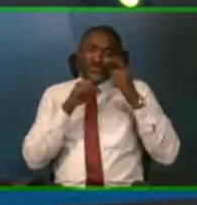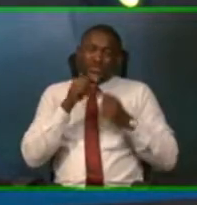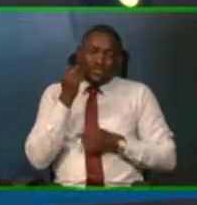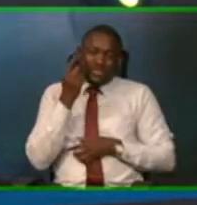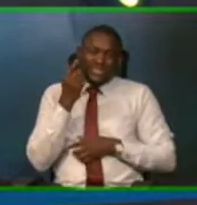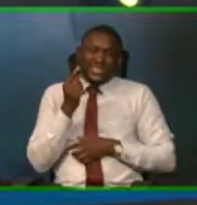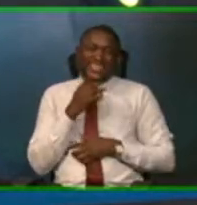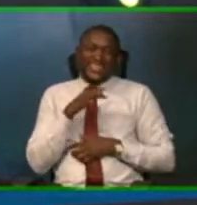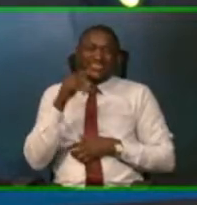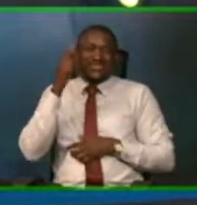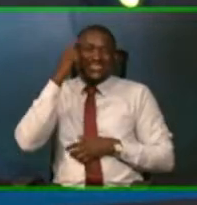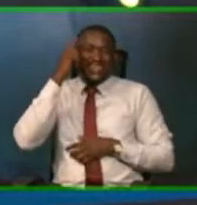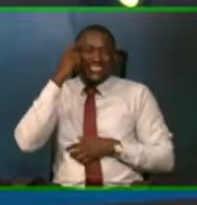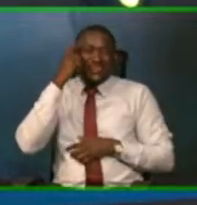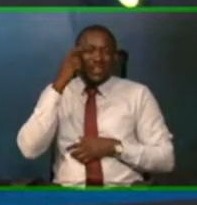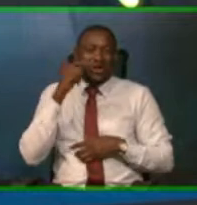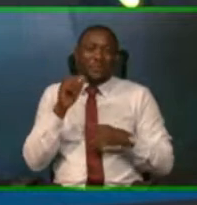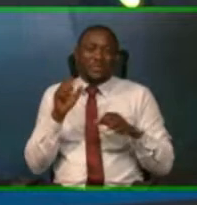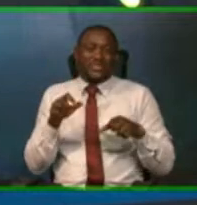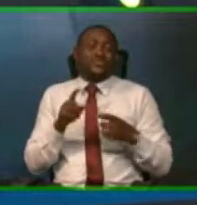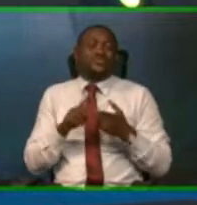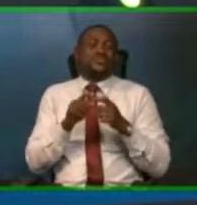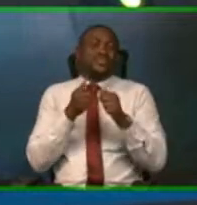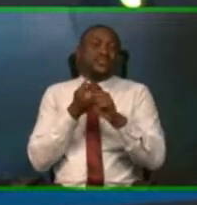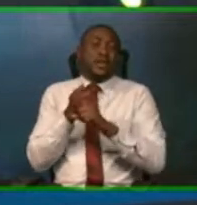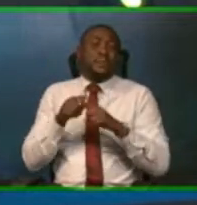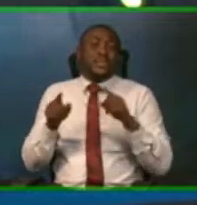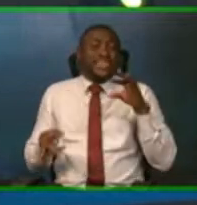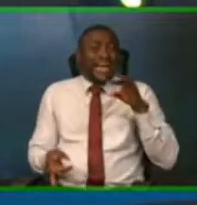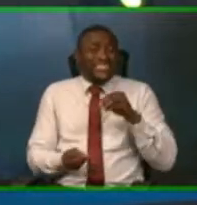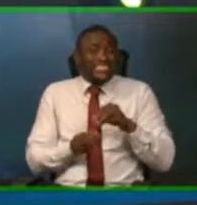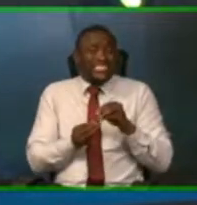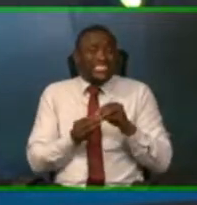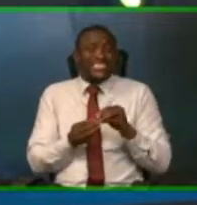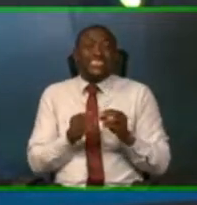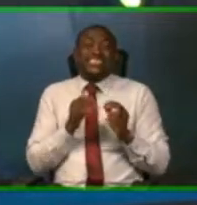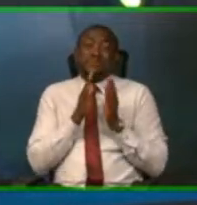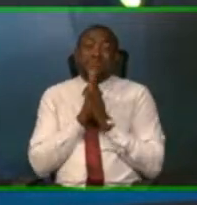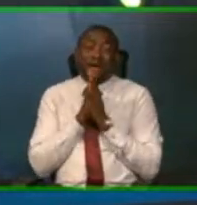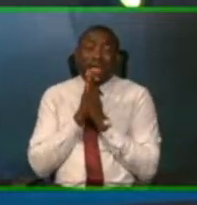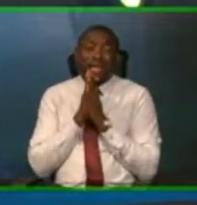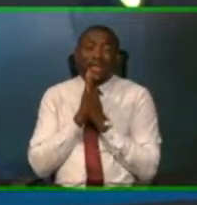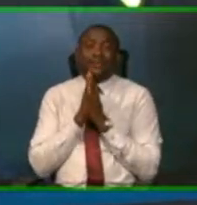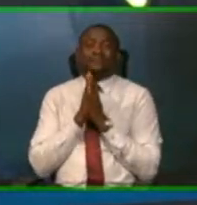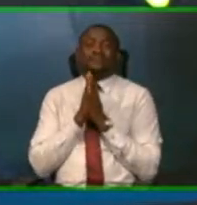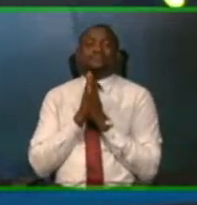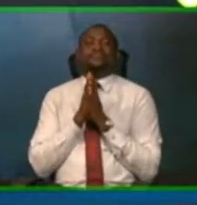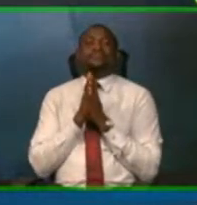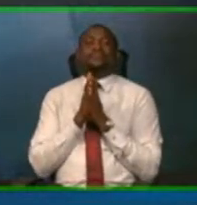an intellectual component to your safety. But in addition, he said, pray.